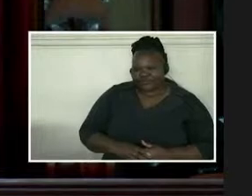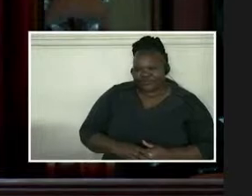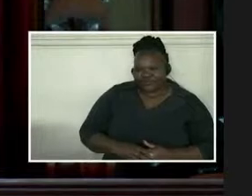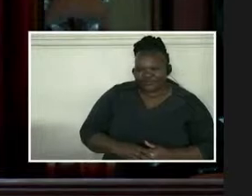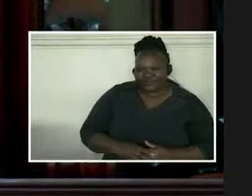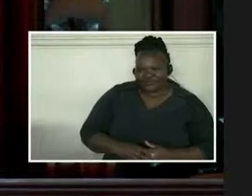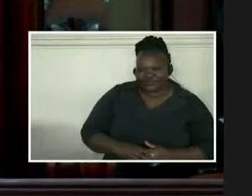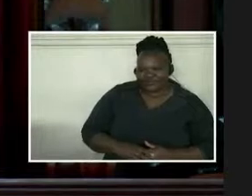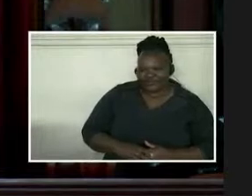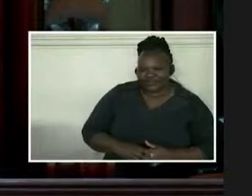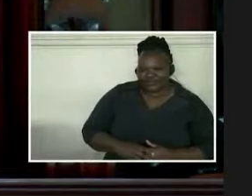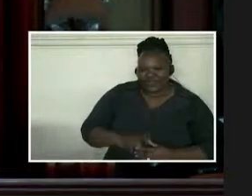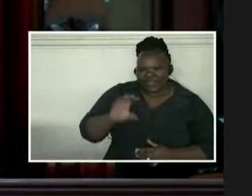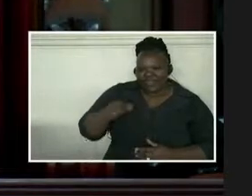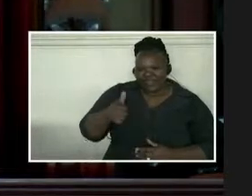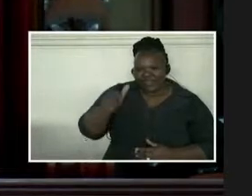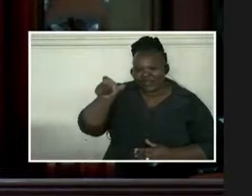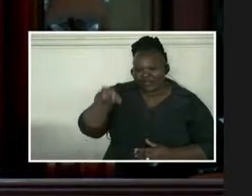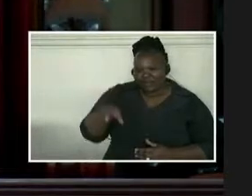um